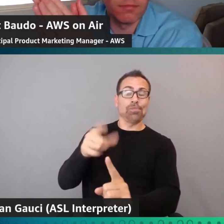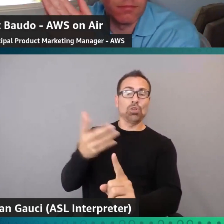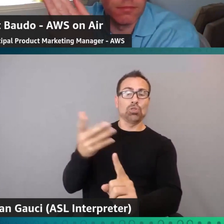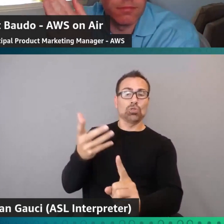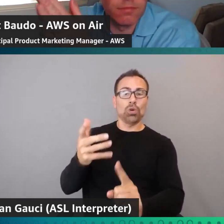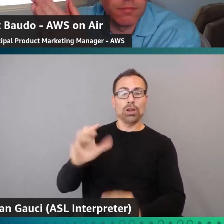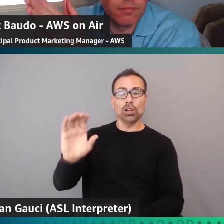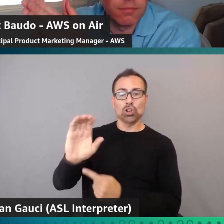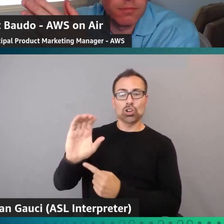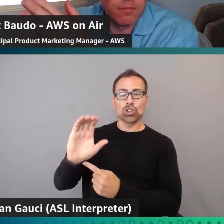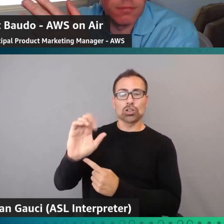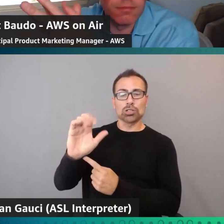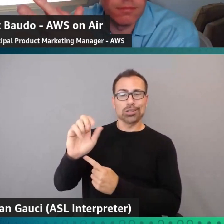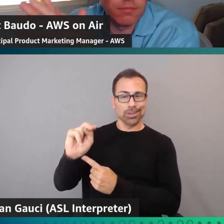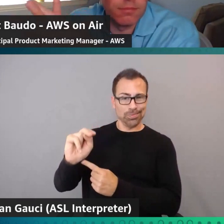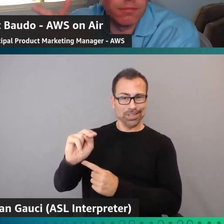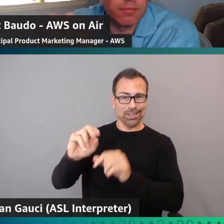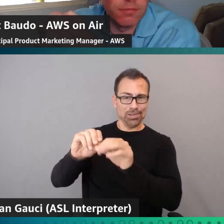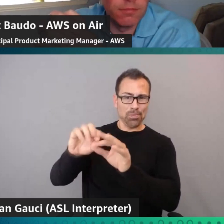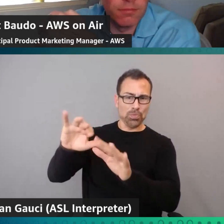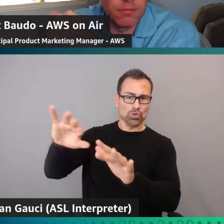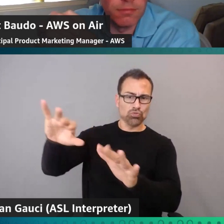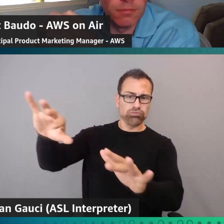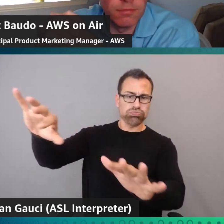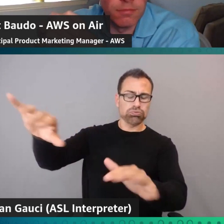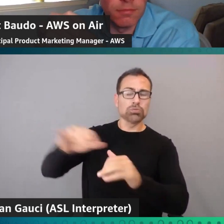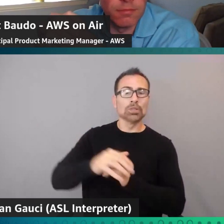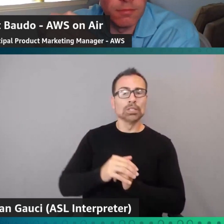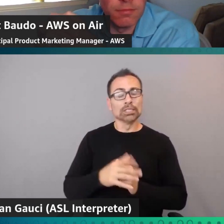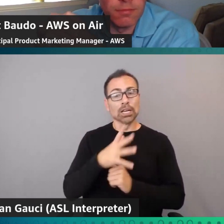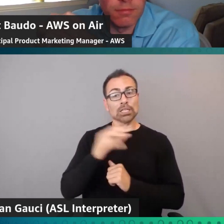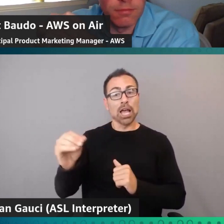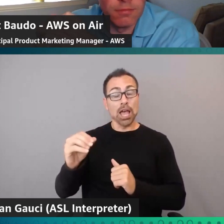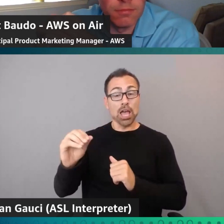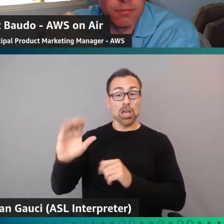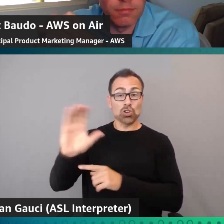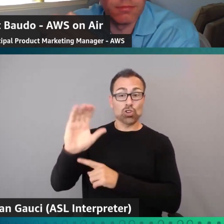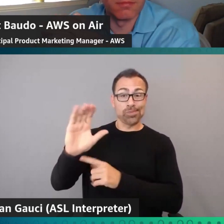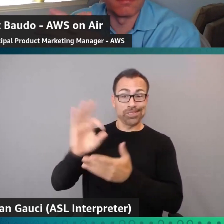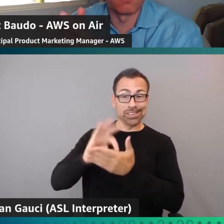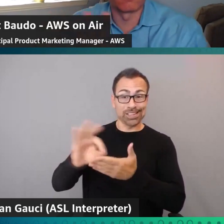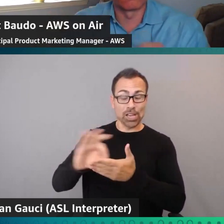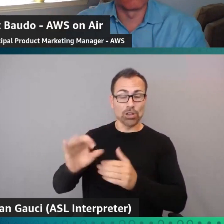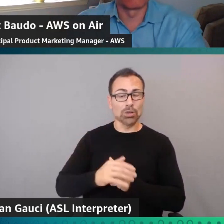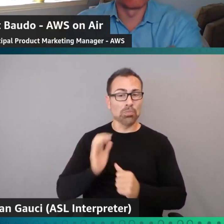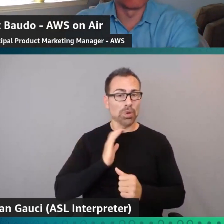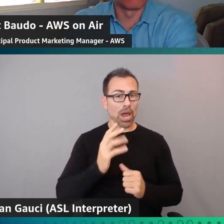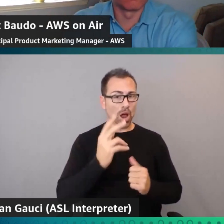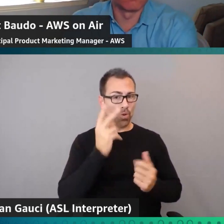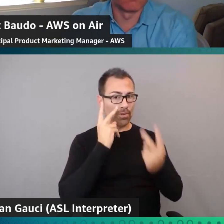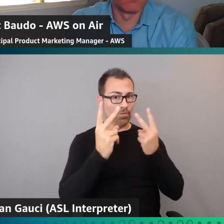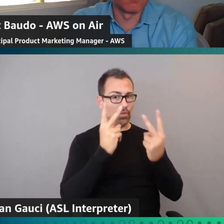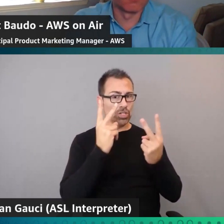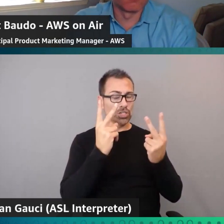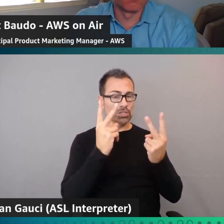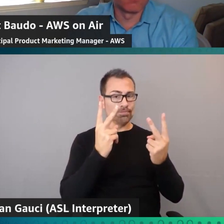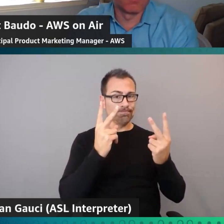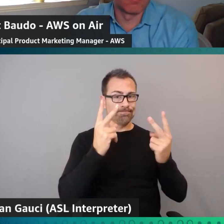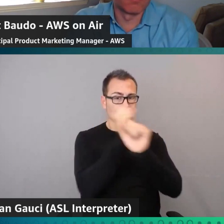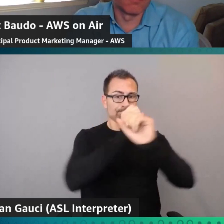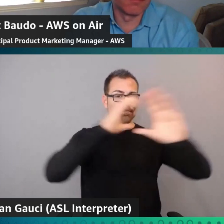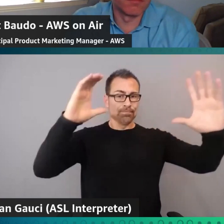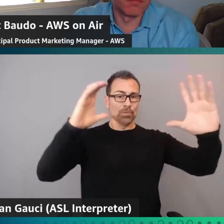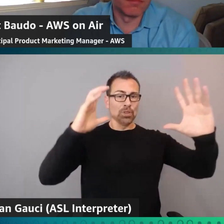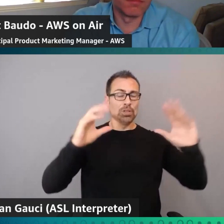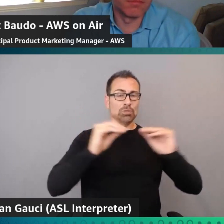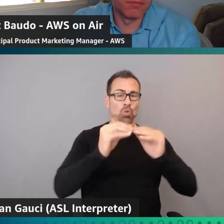carbon accounting, but our vision is far broader than that, which means that we want to eventually include a lot more